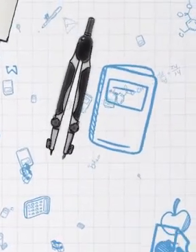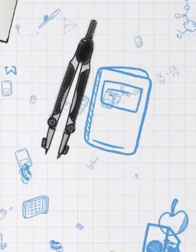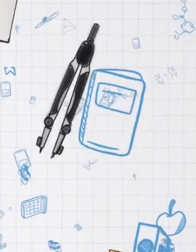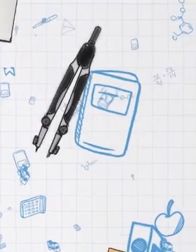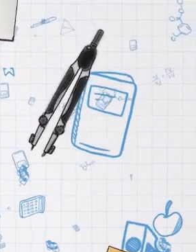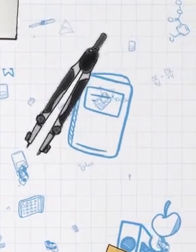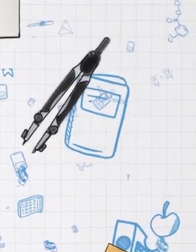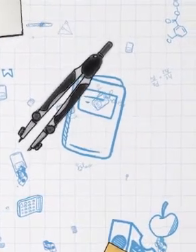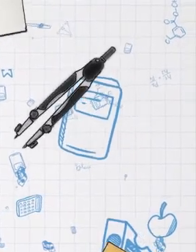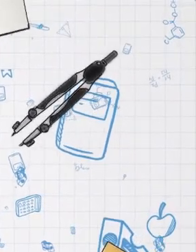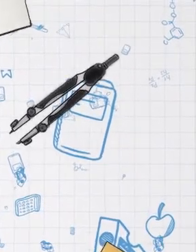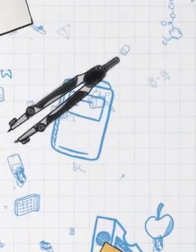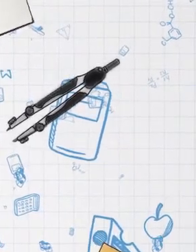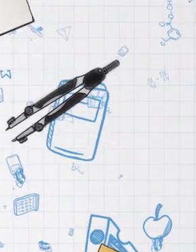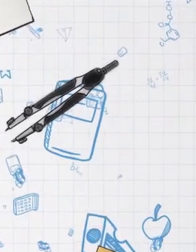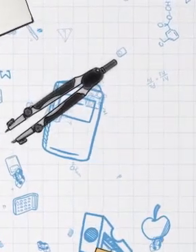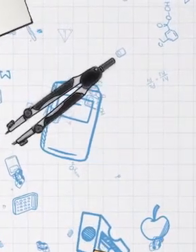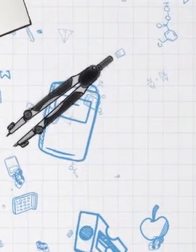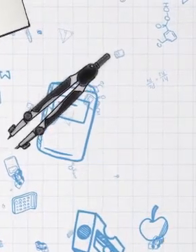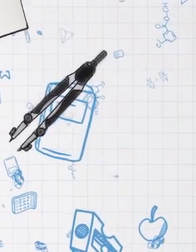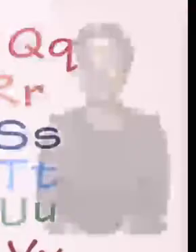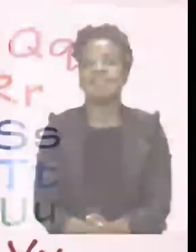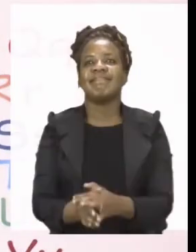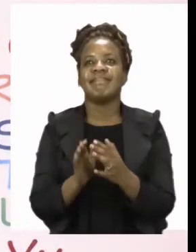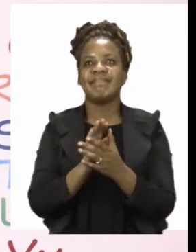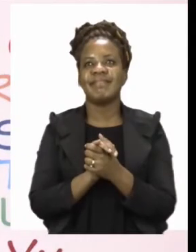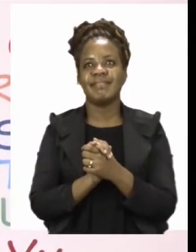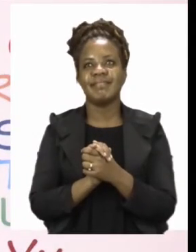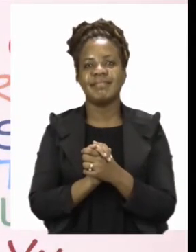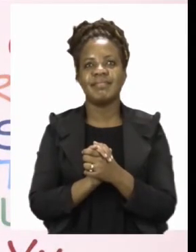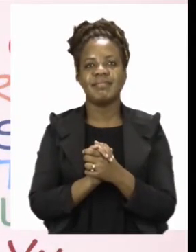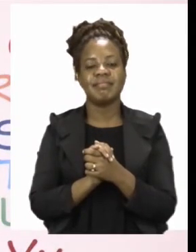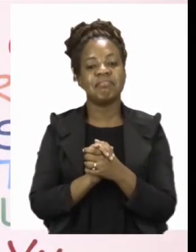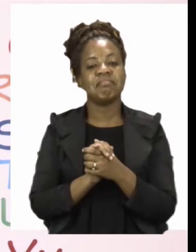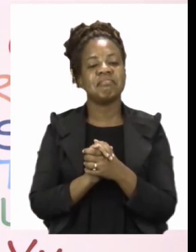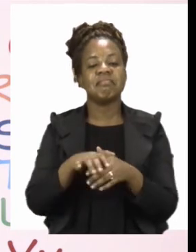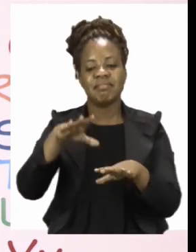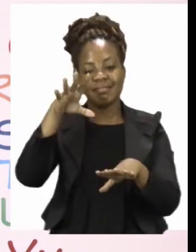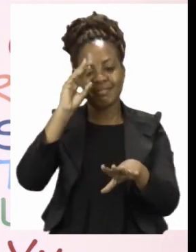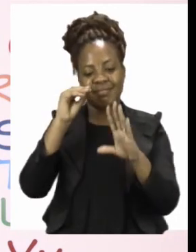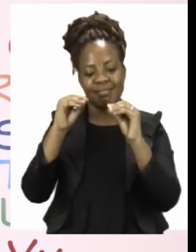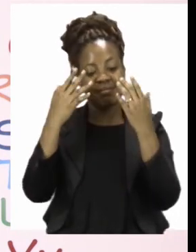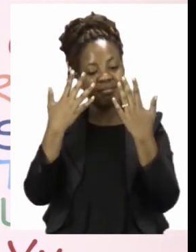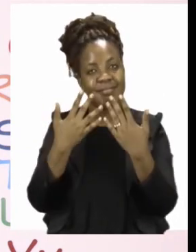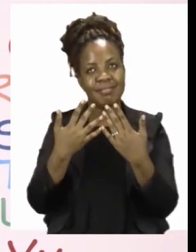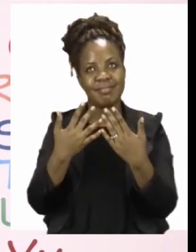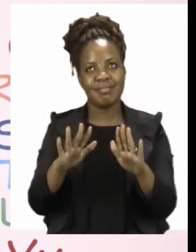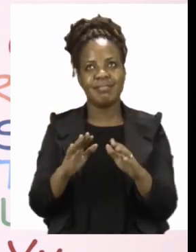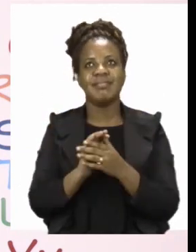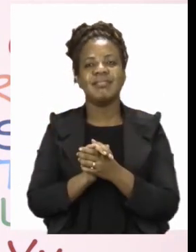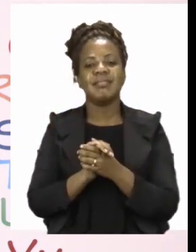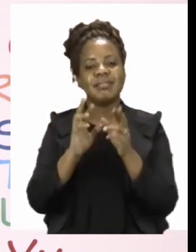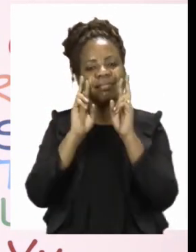hops. Now we have completed our pattern. Please make sure that you take your time and be neat with your hops.